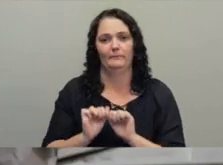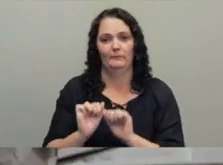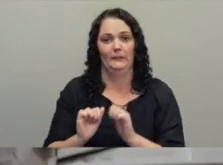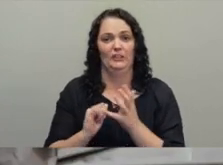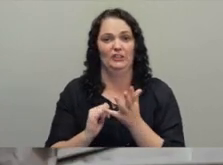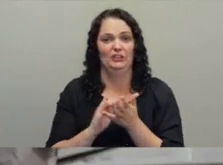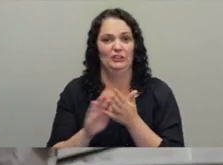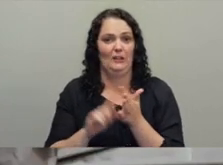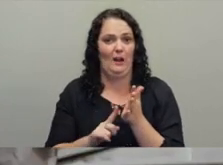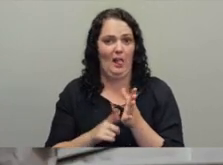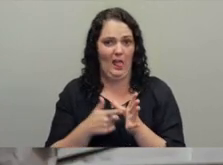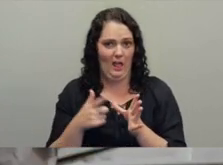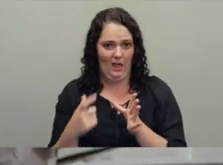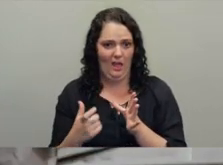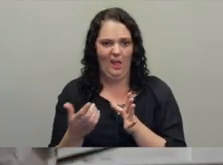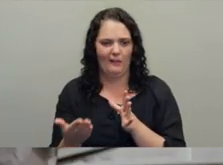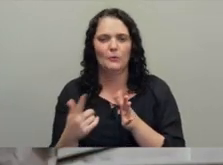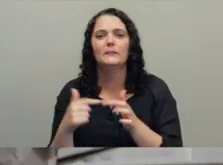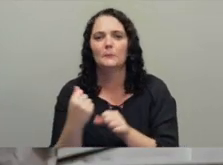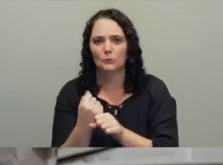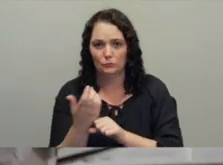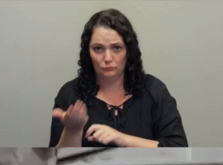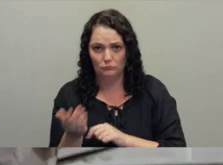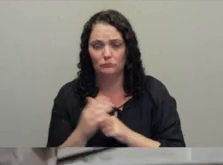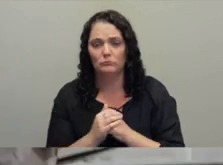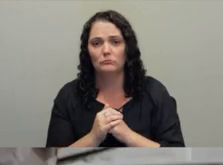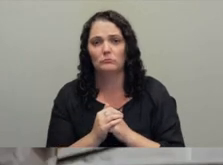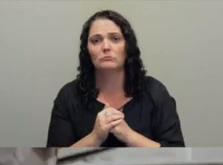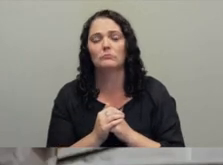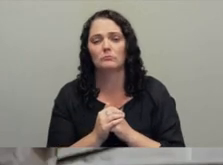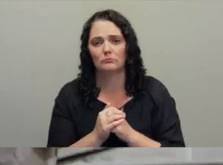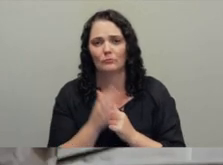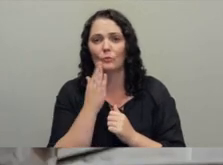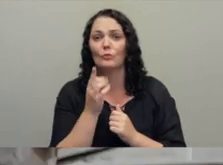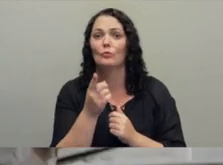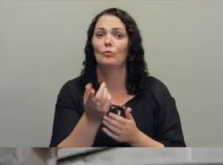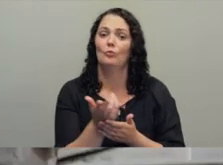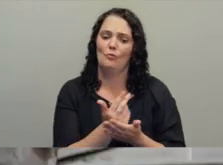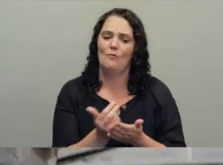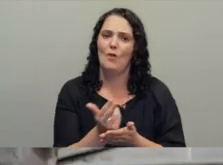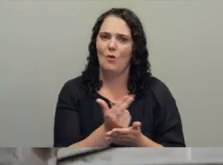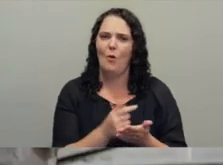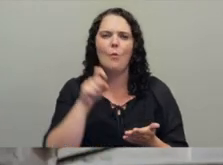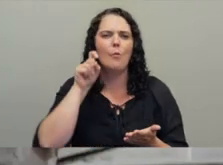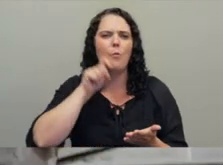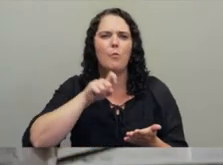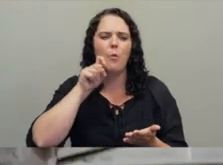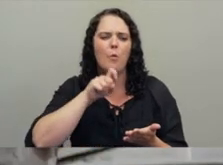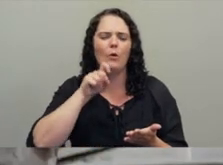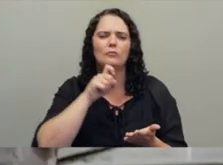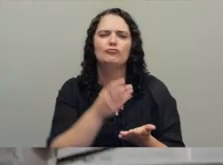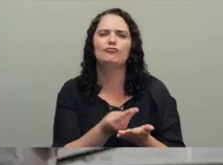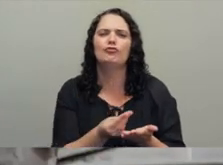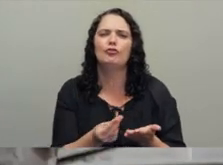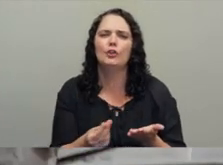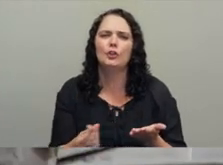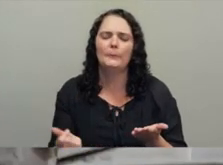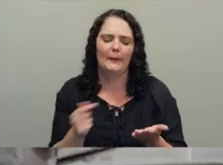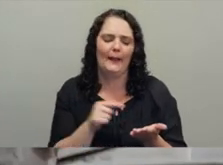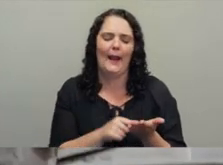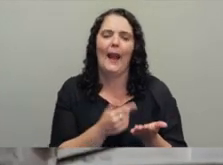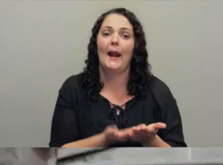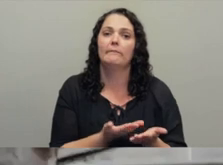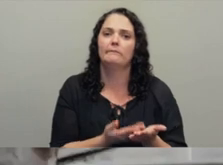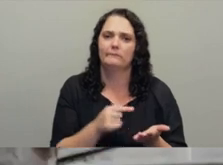as the binder, a naturally occurring resin. And when you draw with it, the water evaporates out of it, and what gets left behind is the pigment